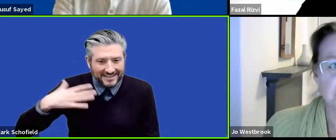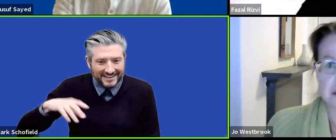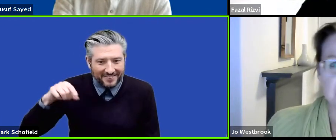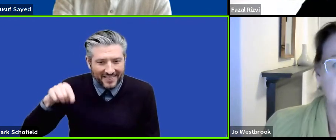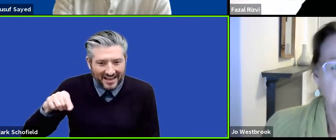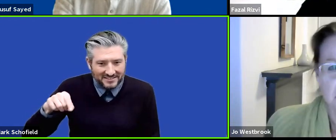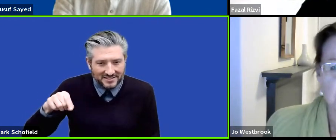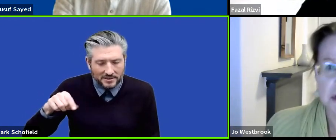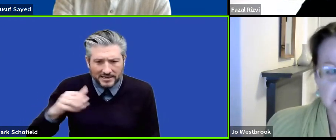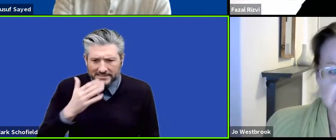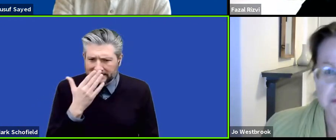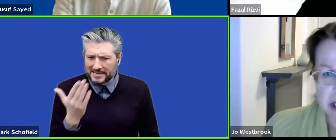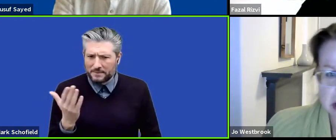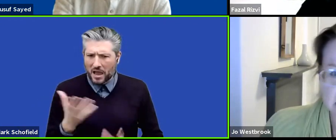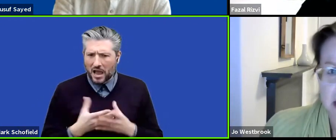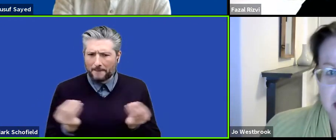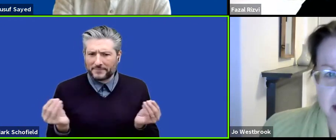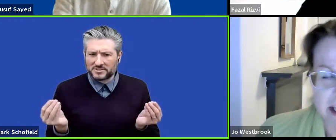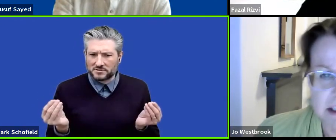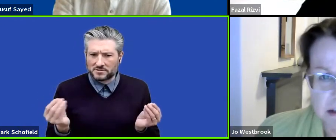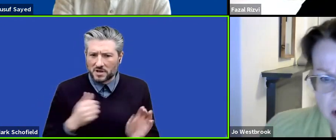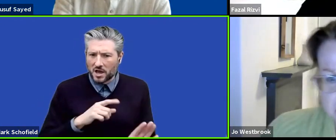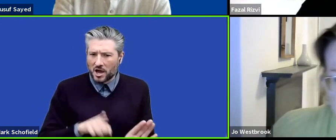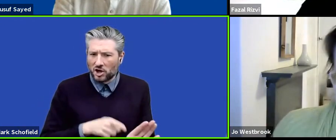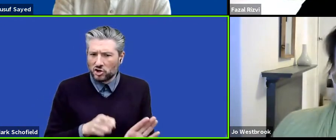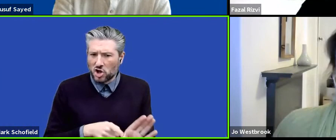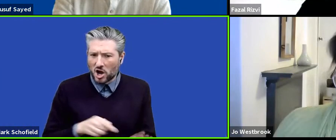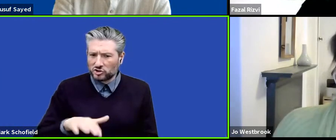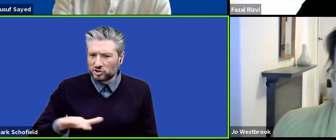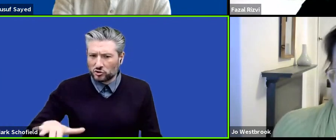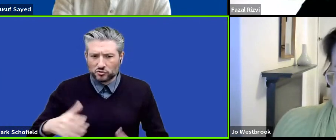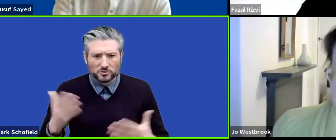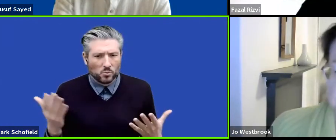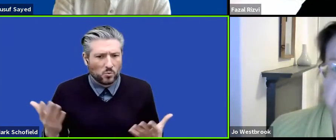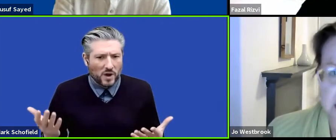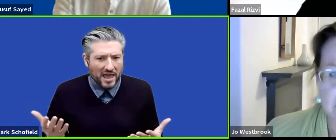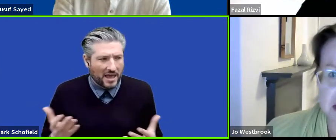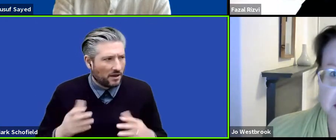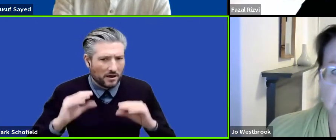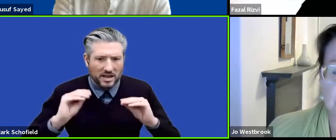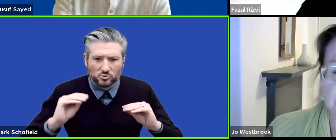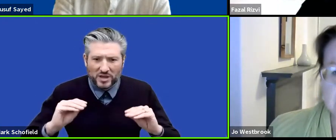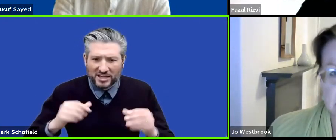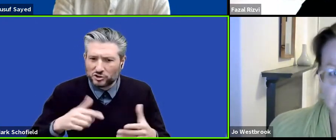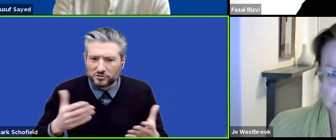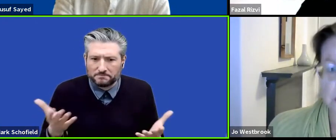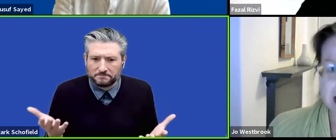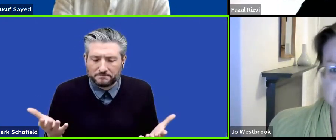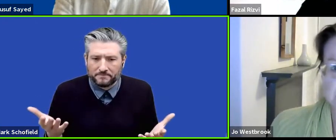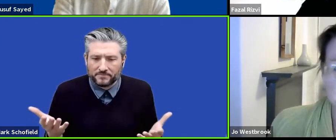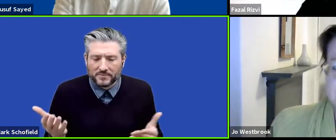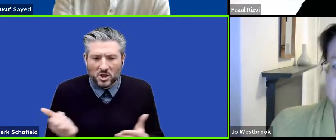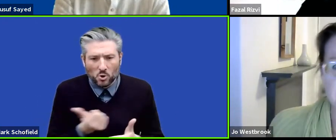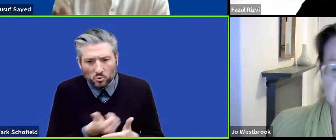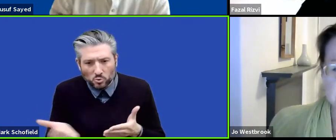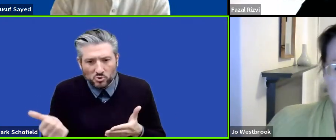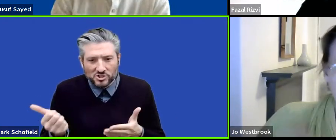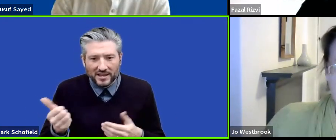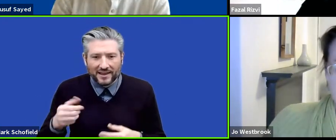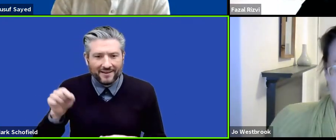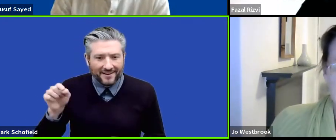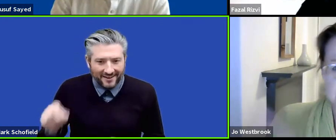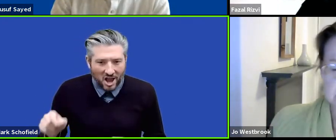young children. You learn to read and to write and compute through interaction with an adult, a more capable peer,